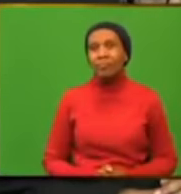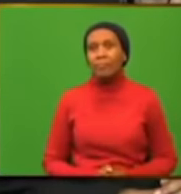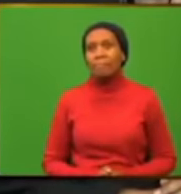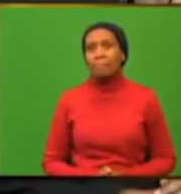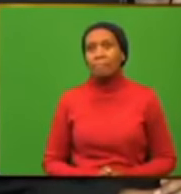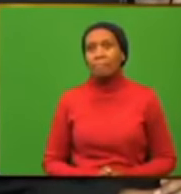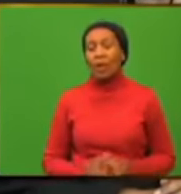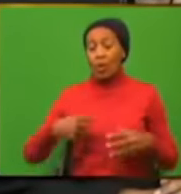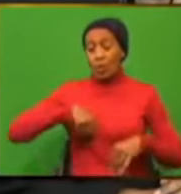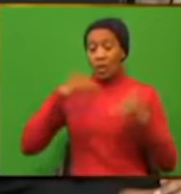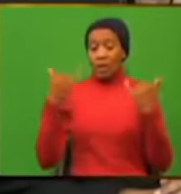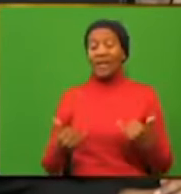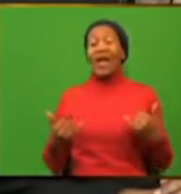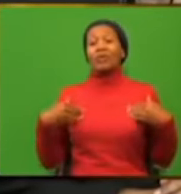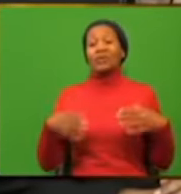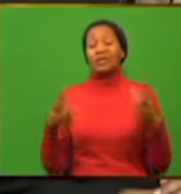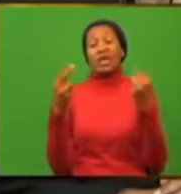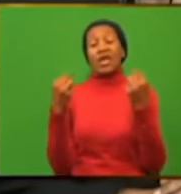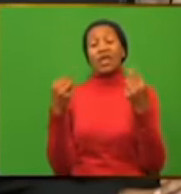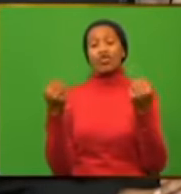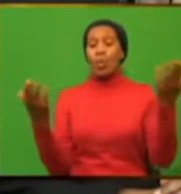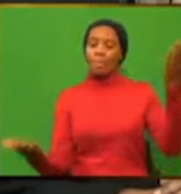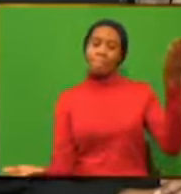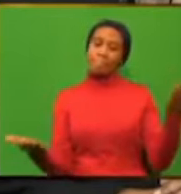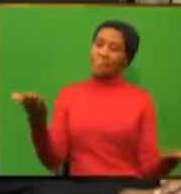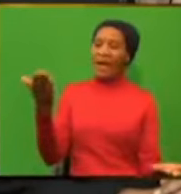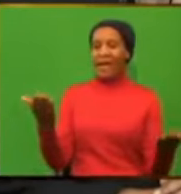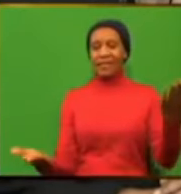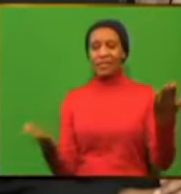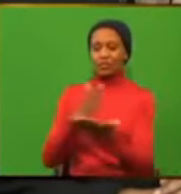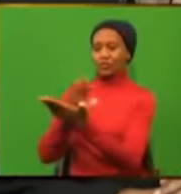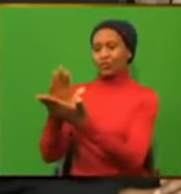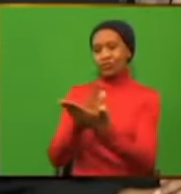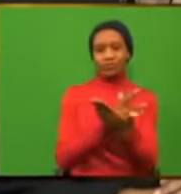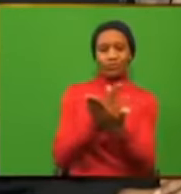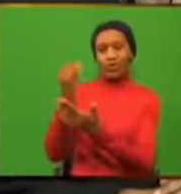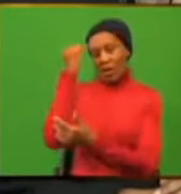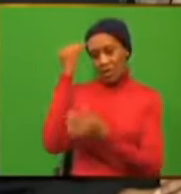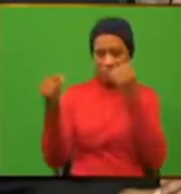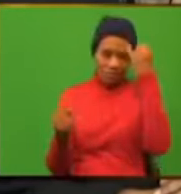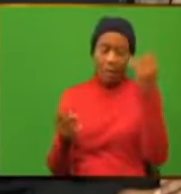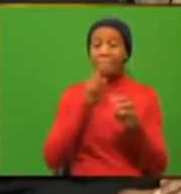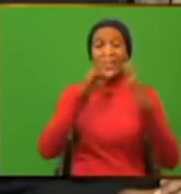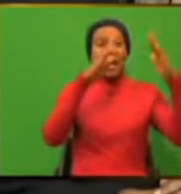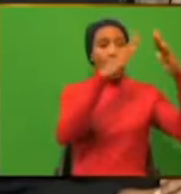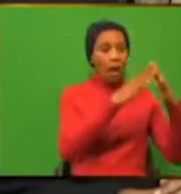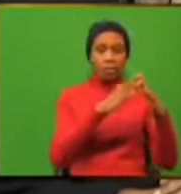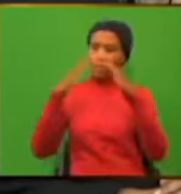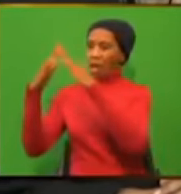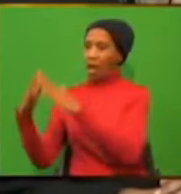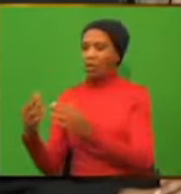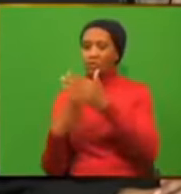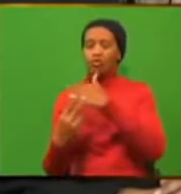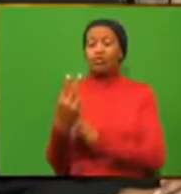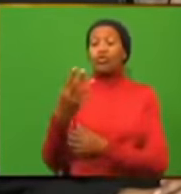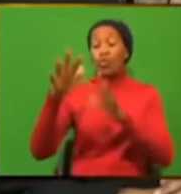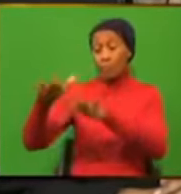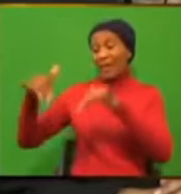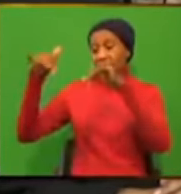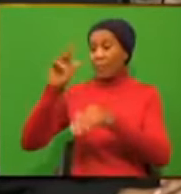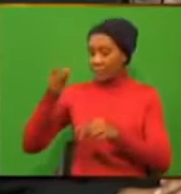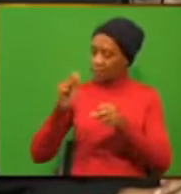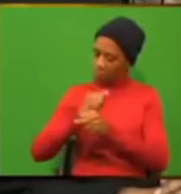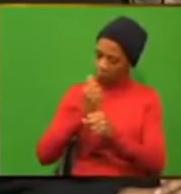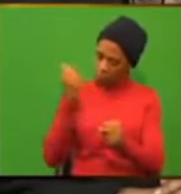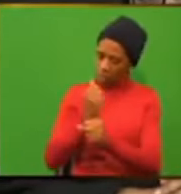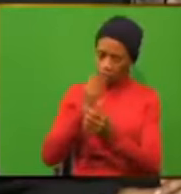As we enter a new era of balance and compromise, it will be the role of both Houses of Parliament to ensure that the laws